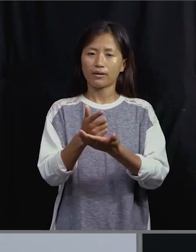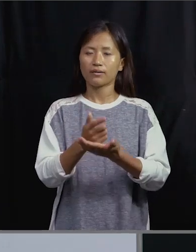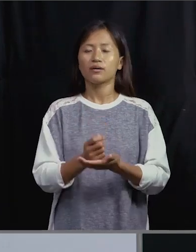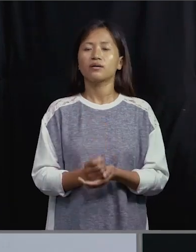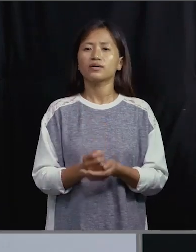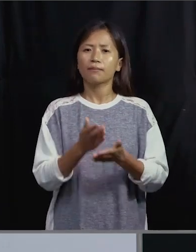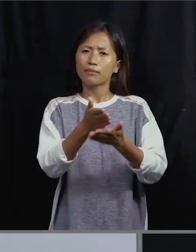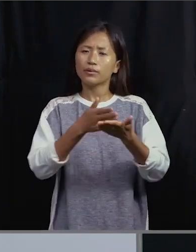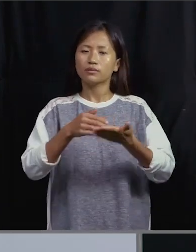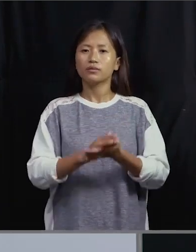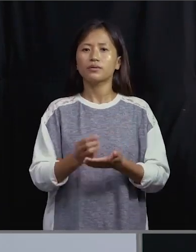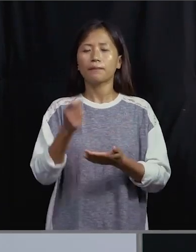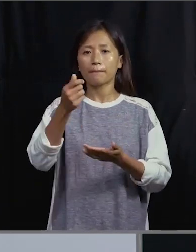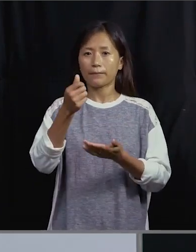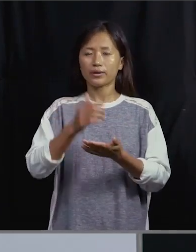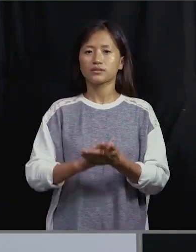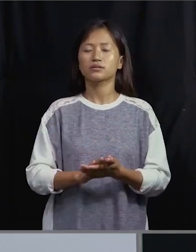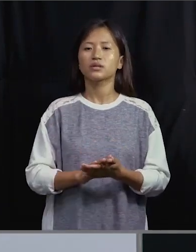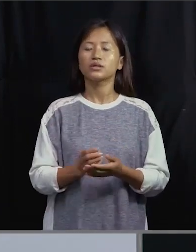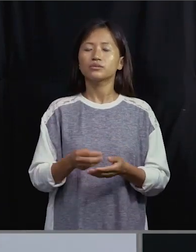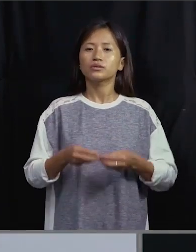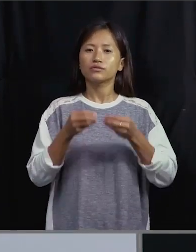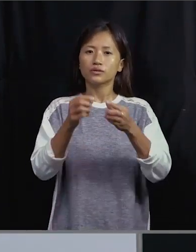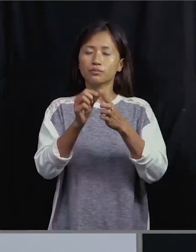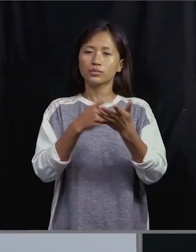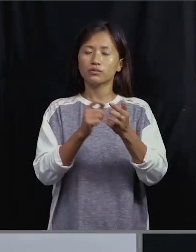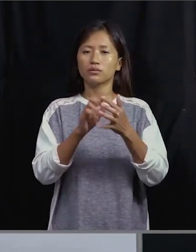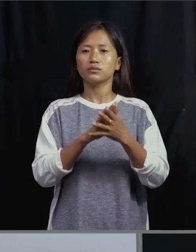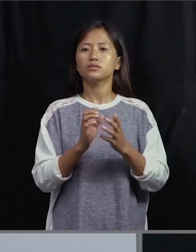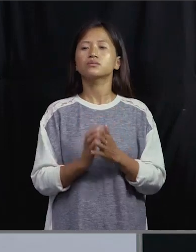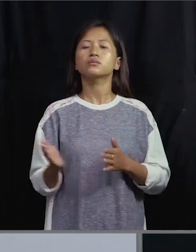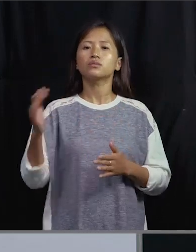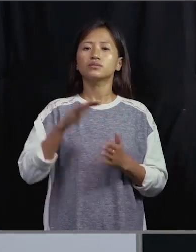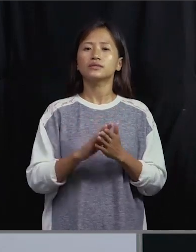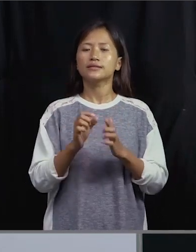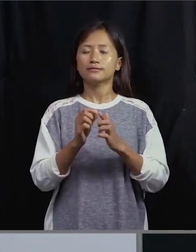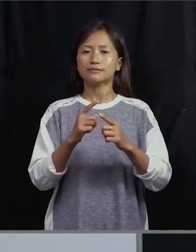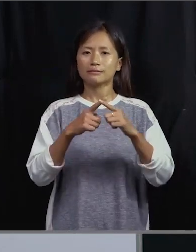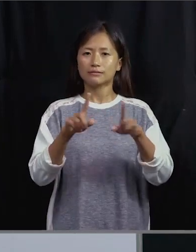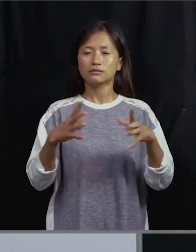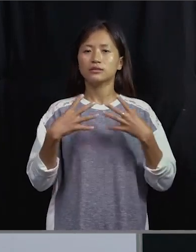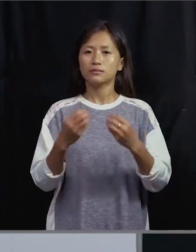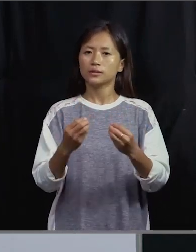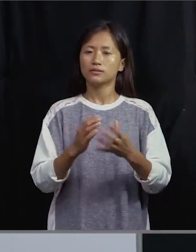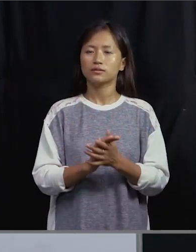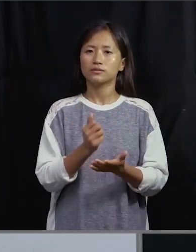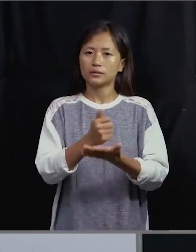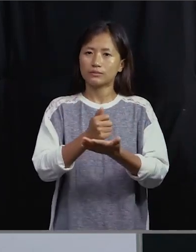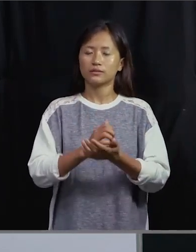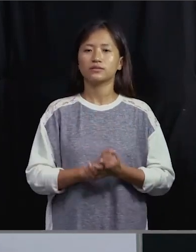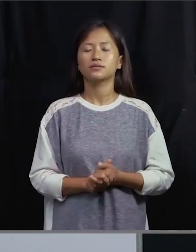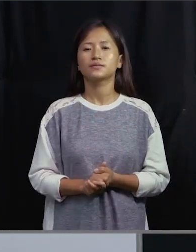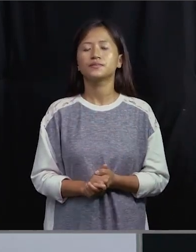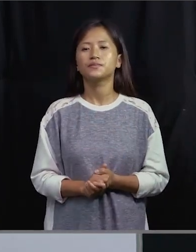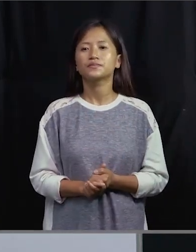particular price during a given period of time is called demand. Understood? That's the